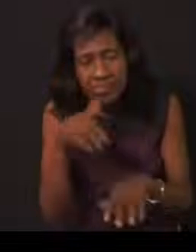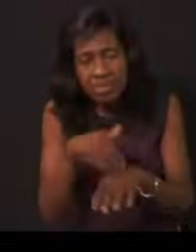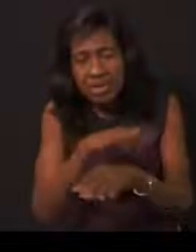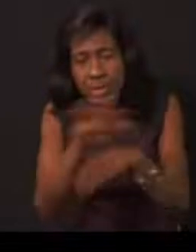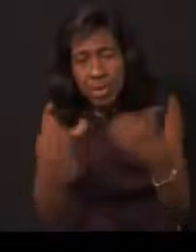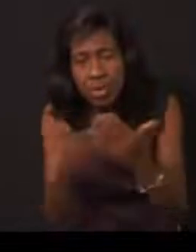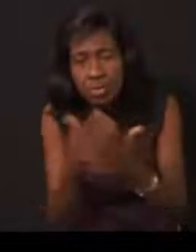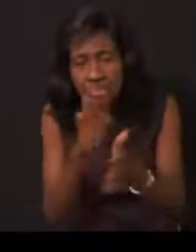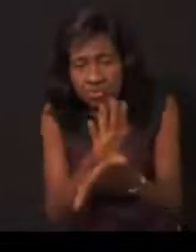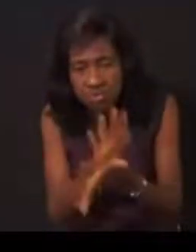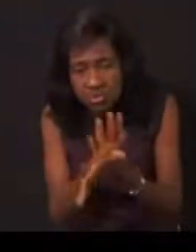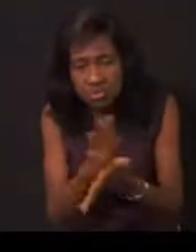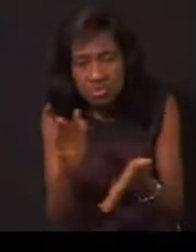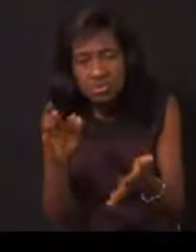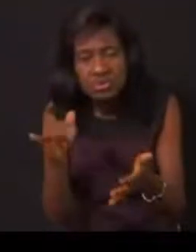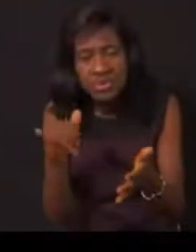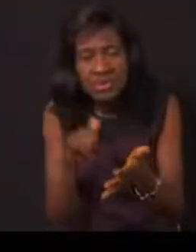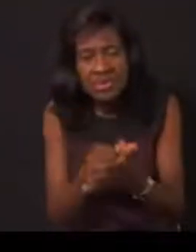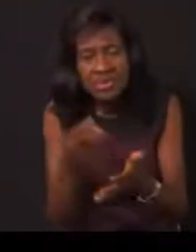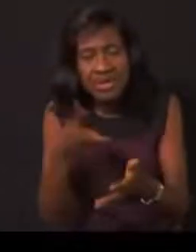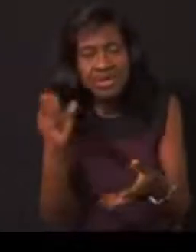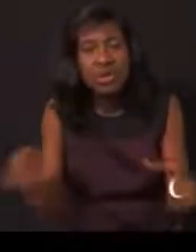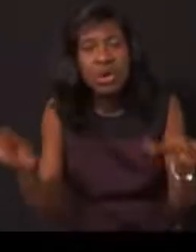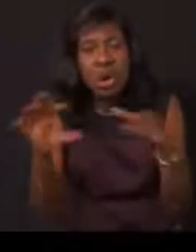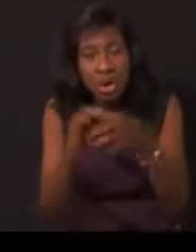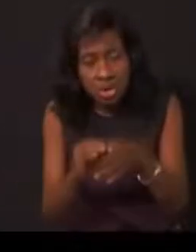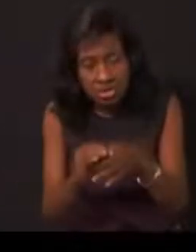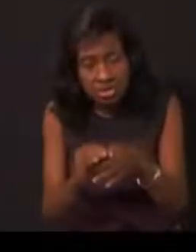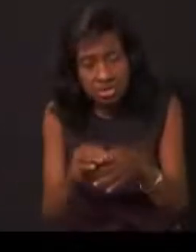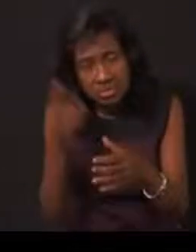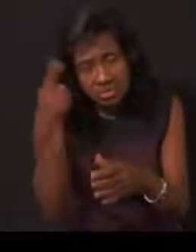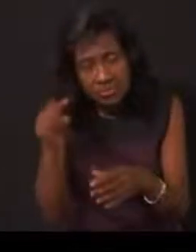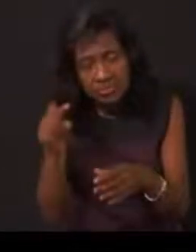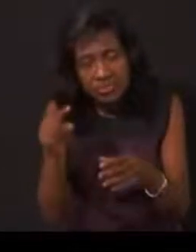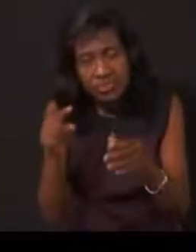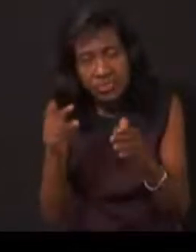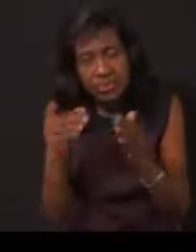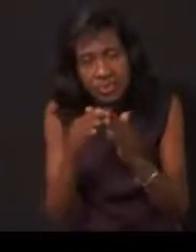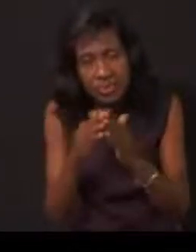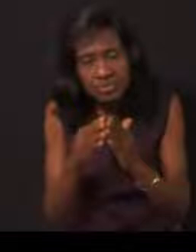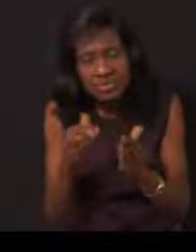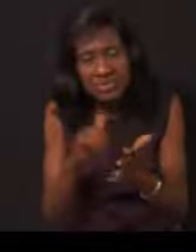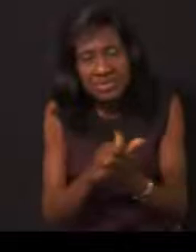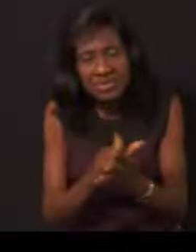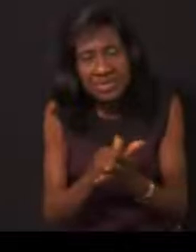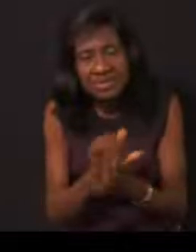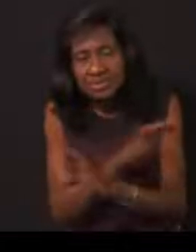been put into lockdown for households that do not have a positive amongst them.